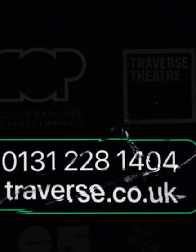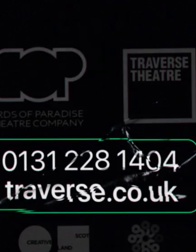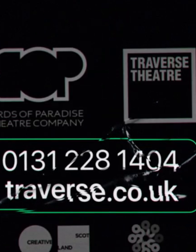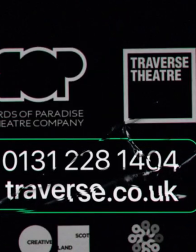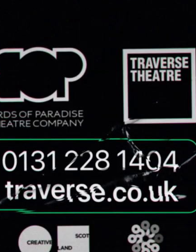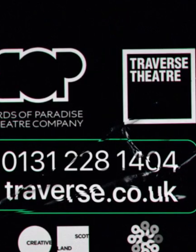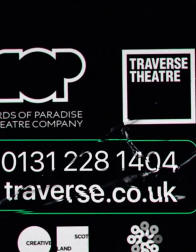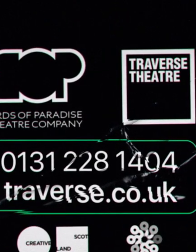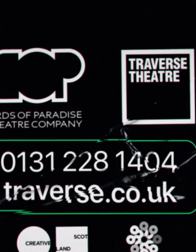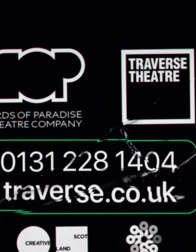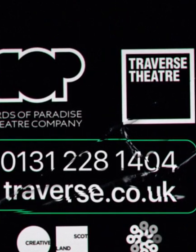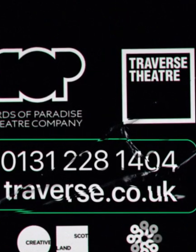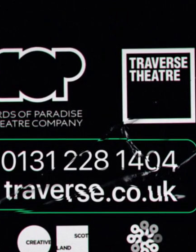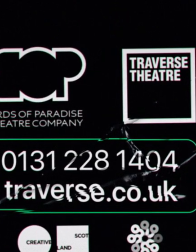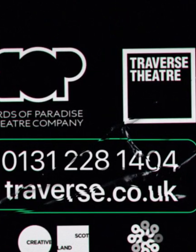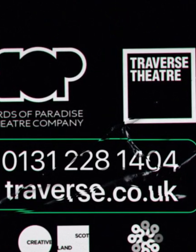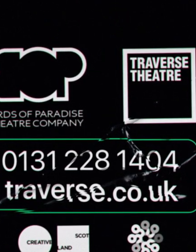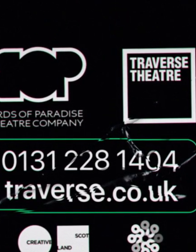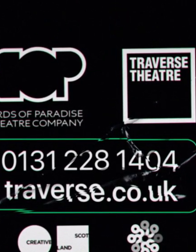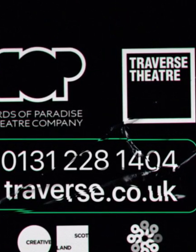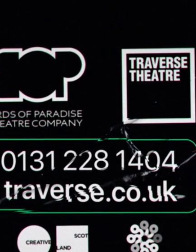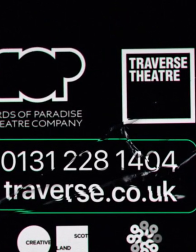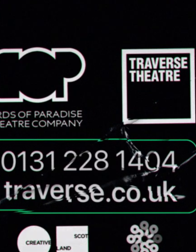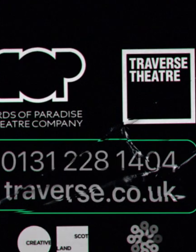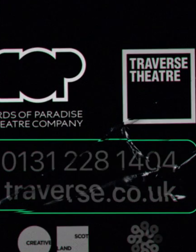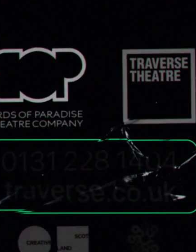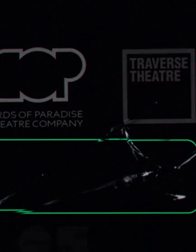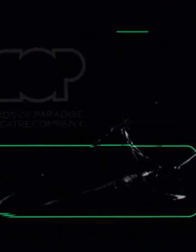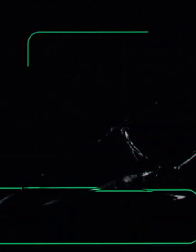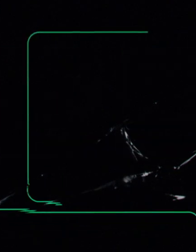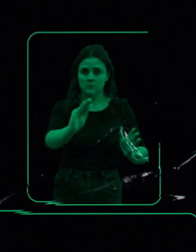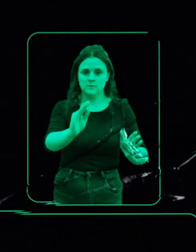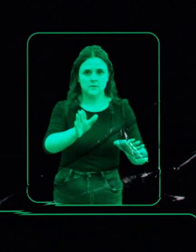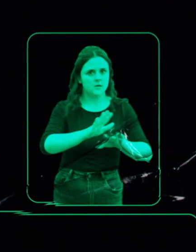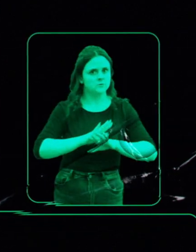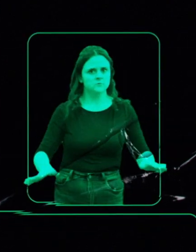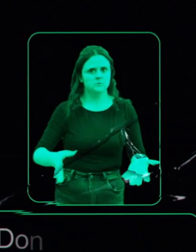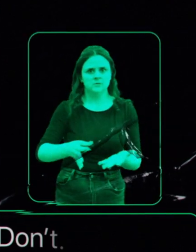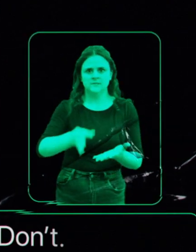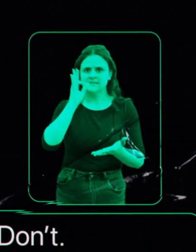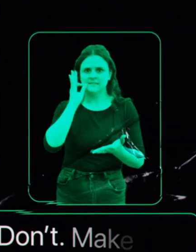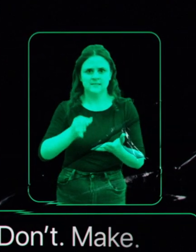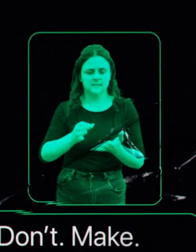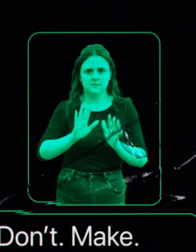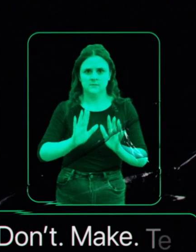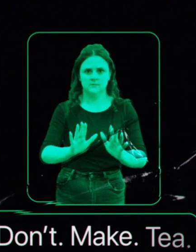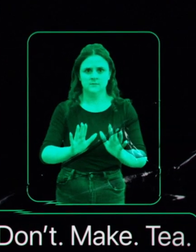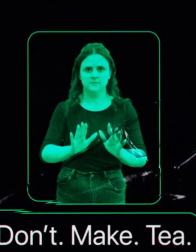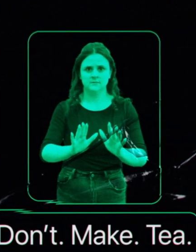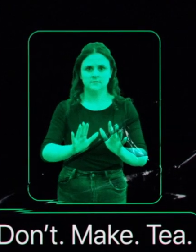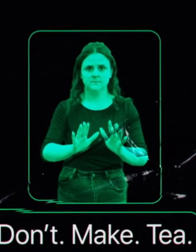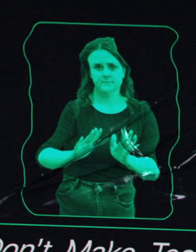call 0131 228 1404 or visit traverse.co.uk. And whatever you do, don't make